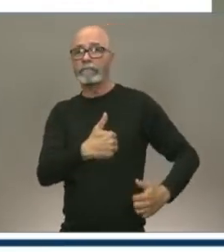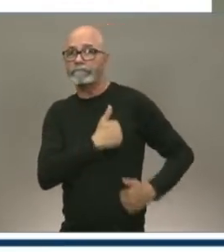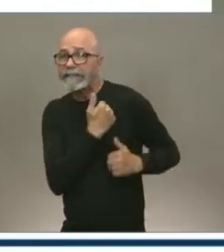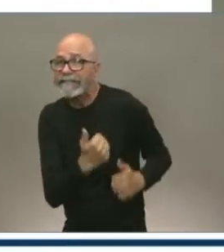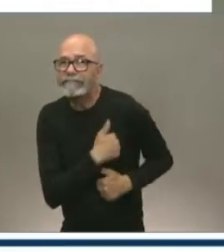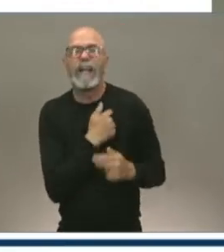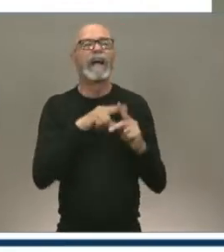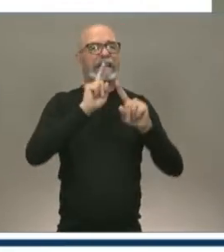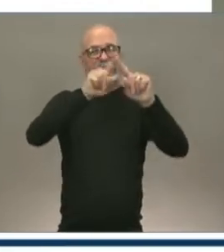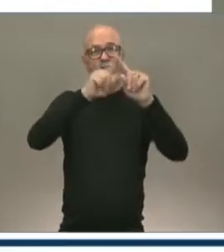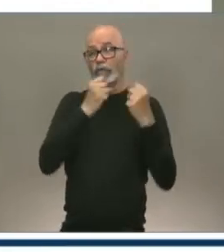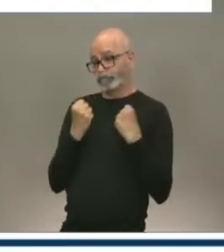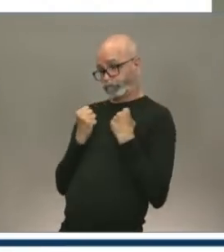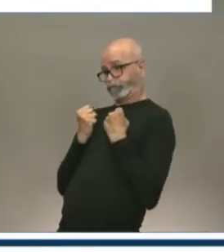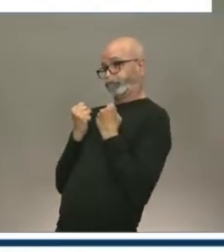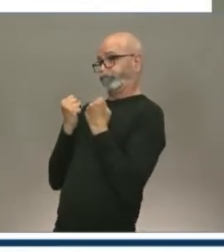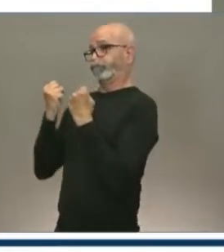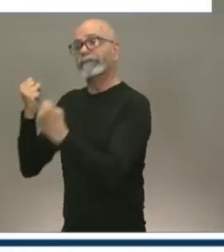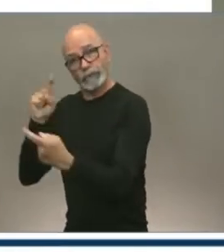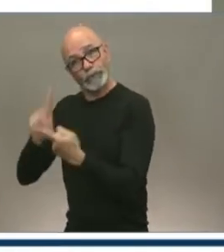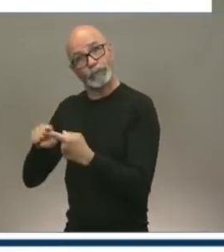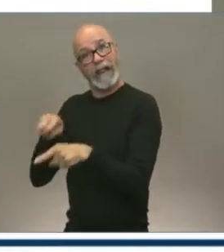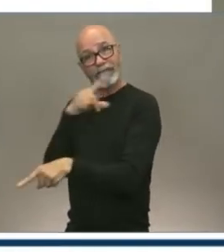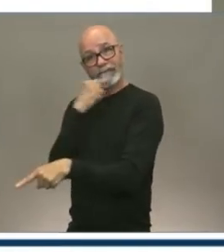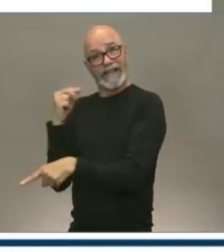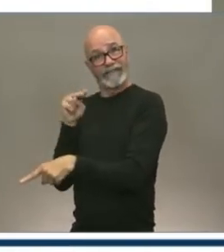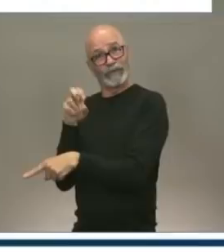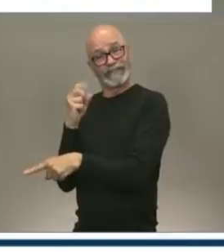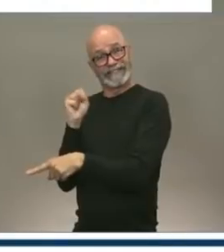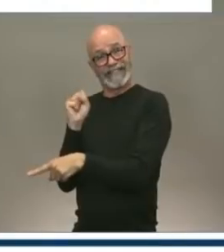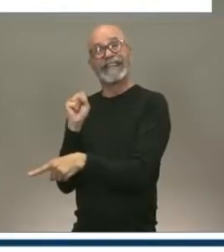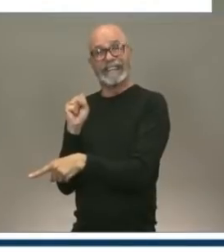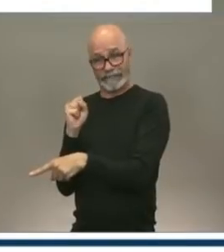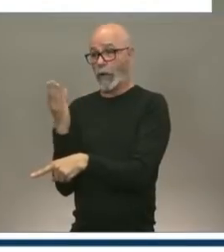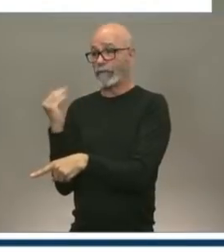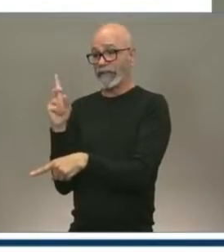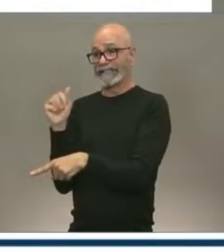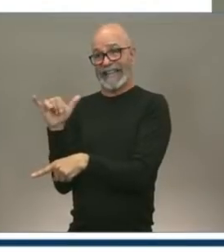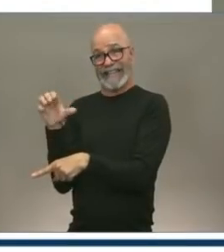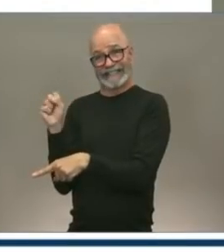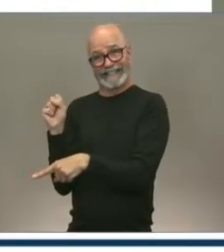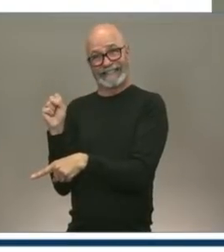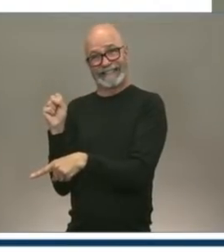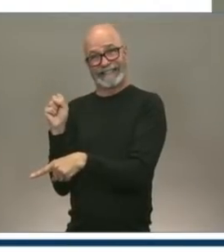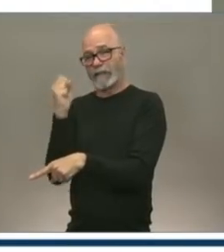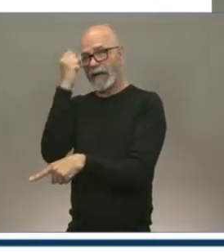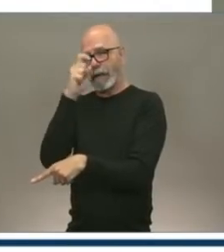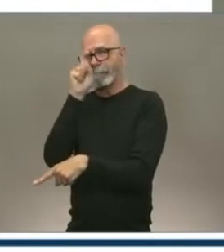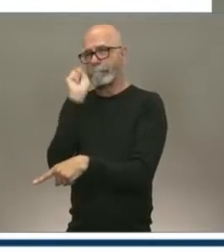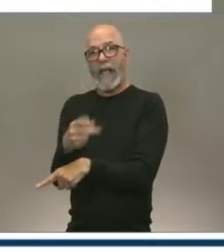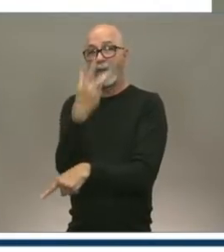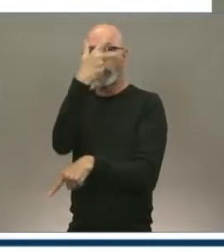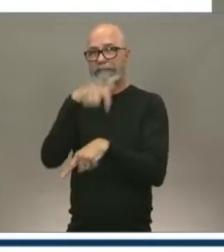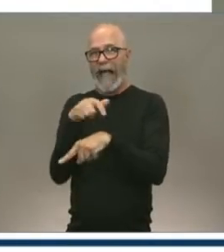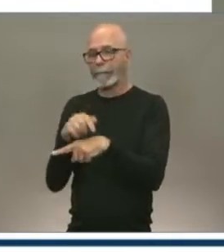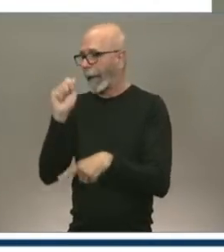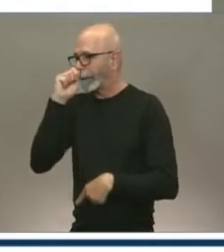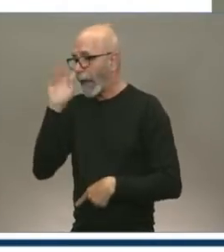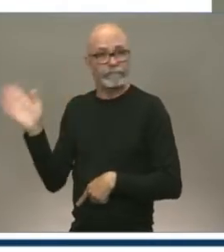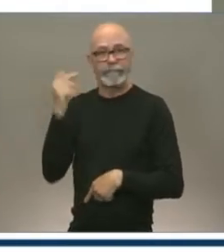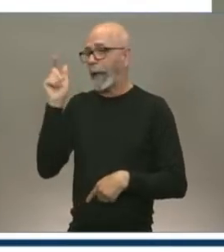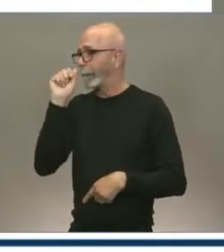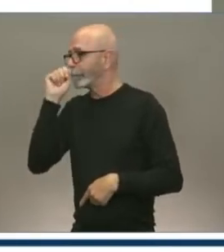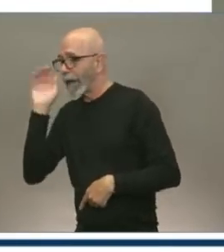all have to follow protocols that minimize their exposure out in the community to other individuals. And